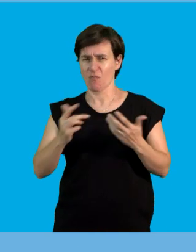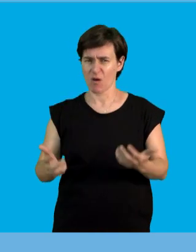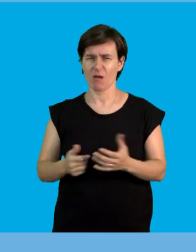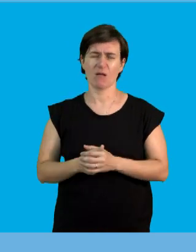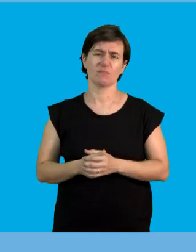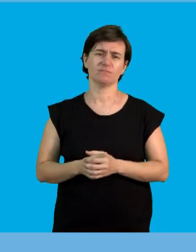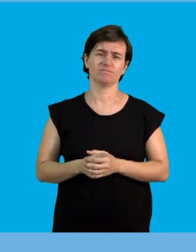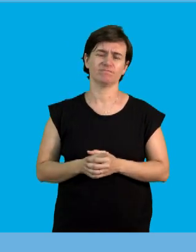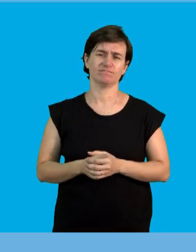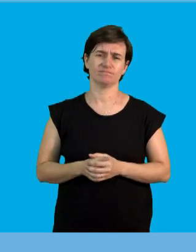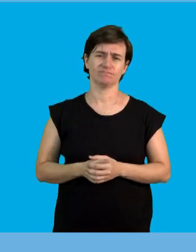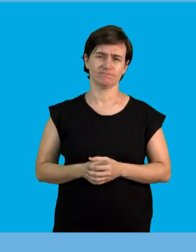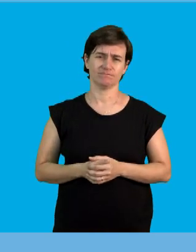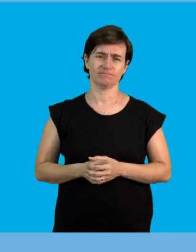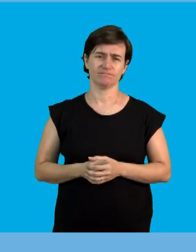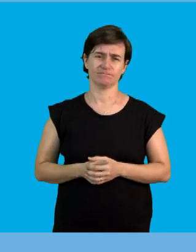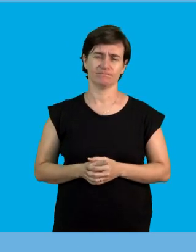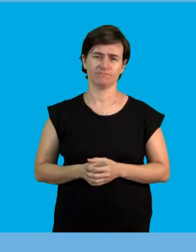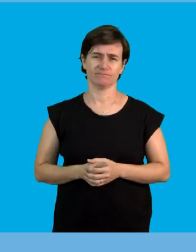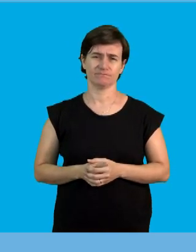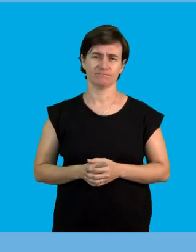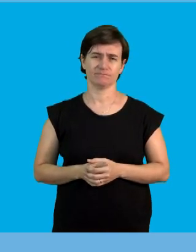be when